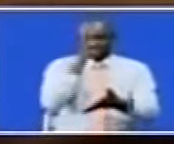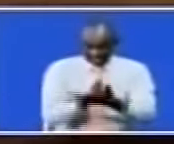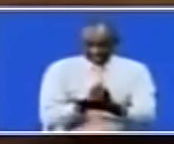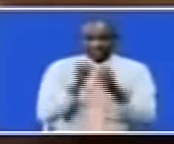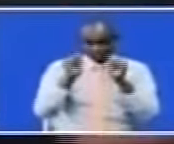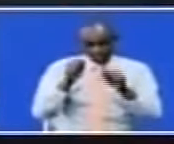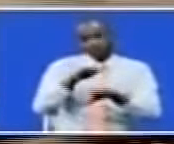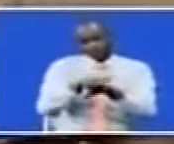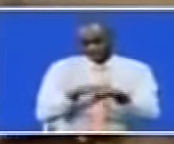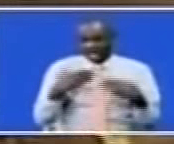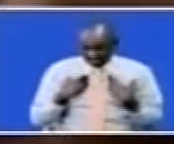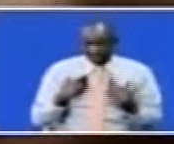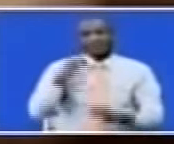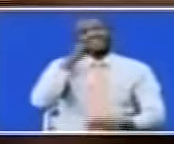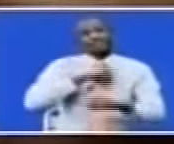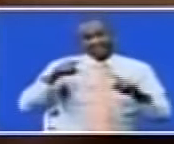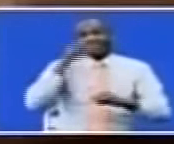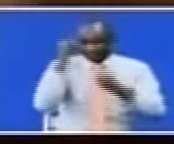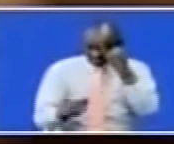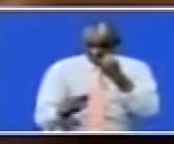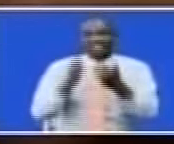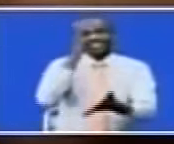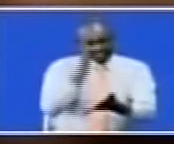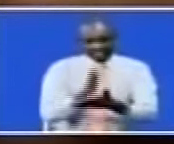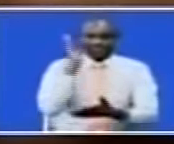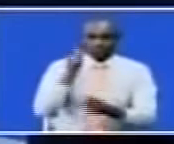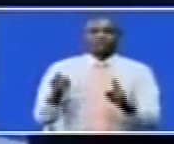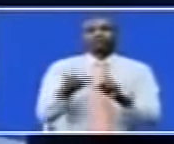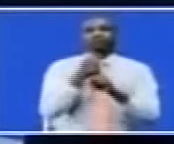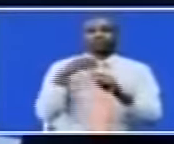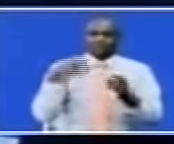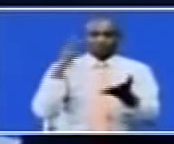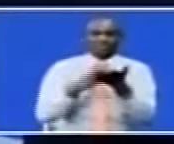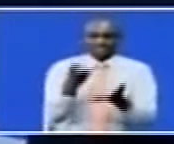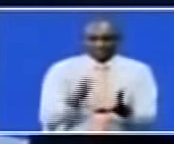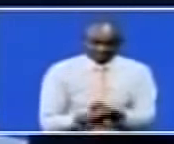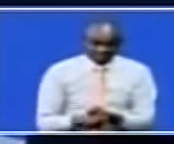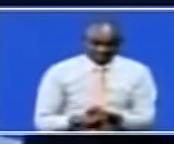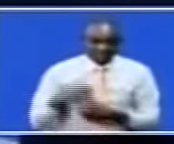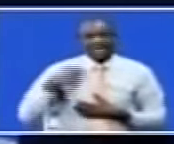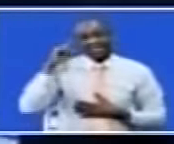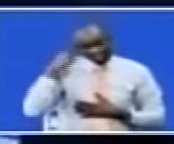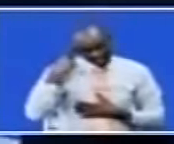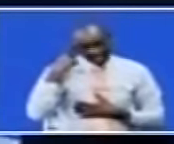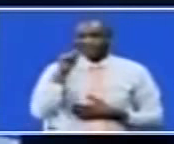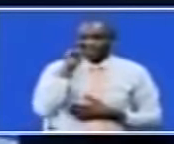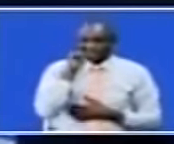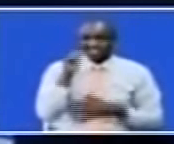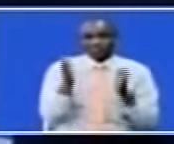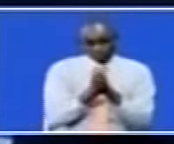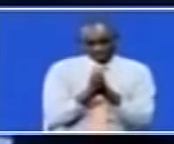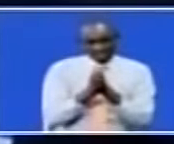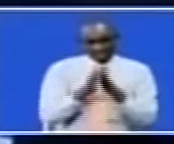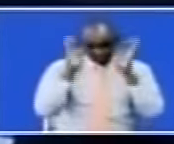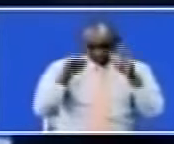grind slowly. Eventually, justice will come to the victims. Now, I think the British and the most